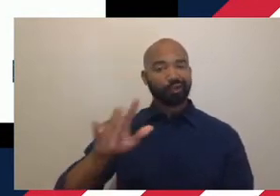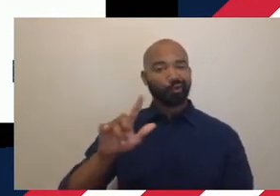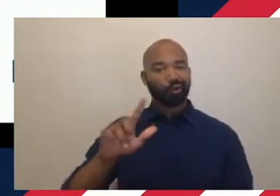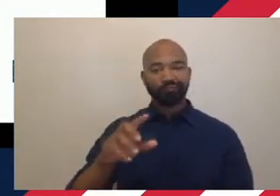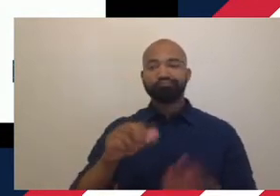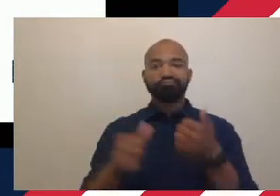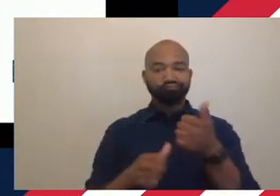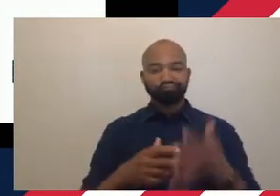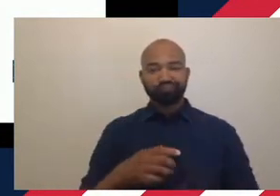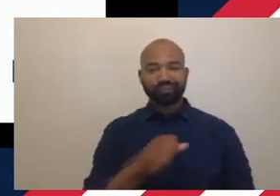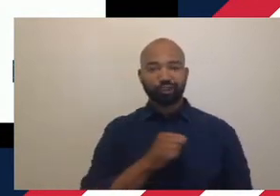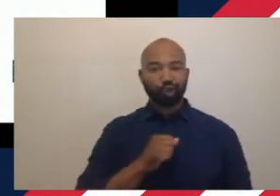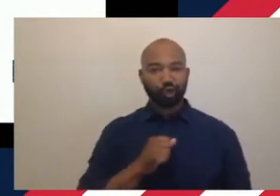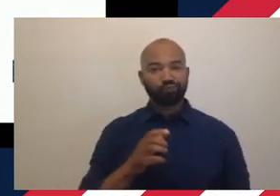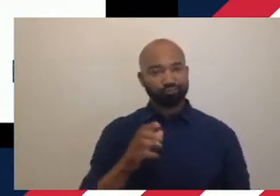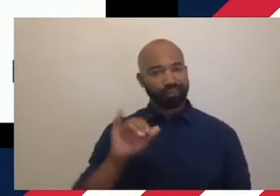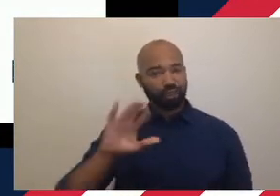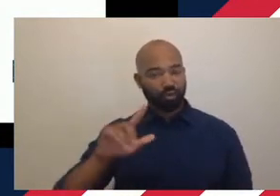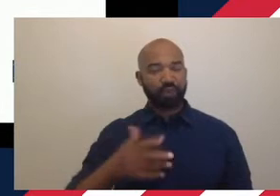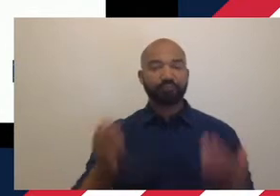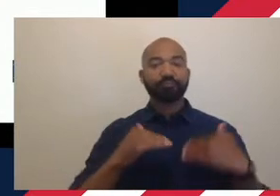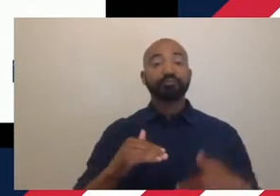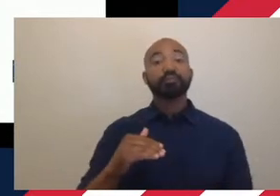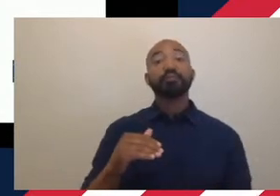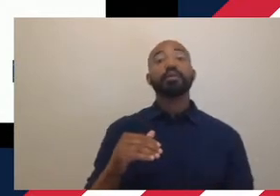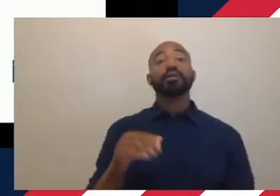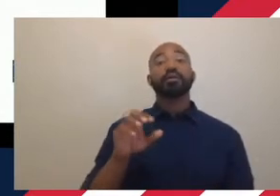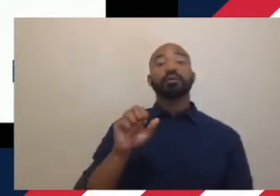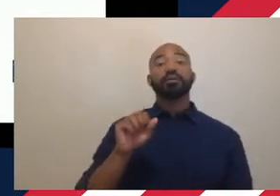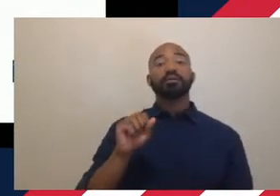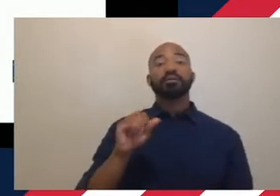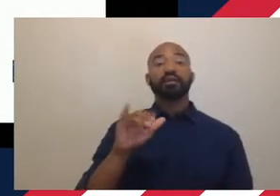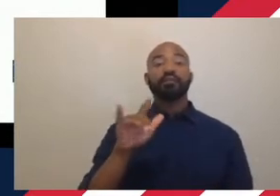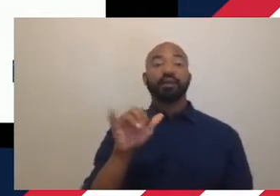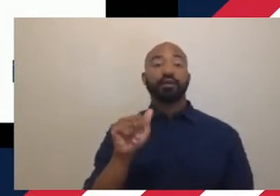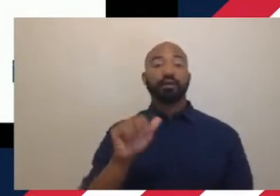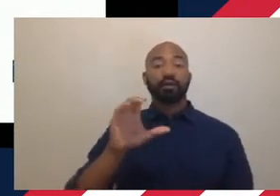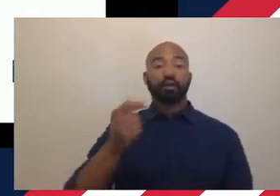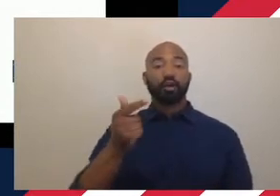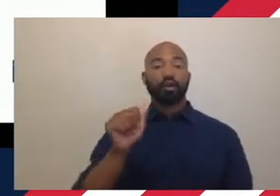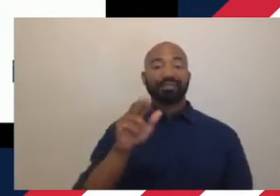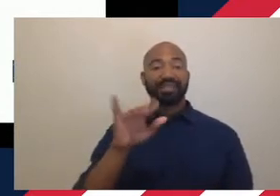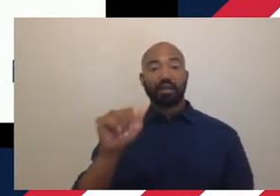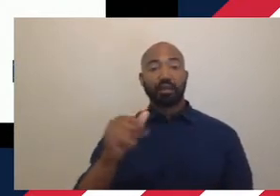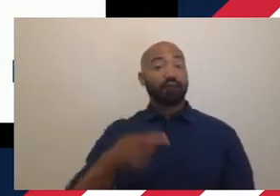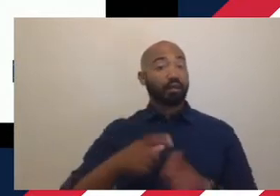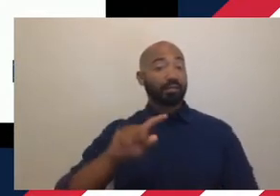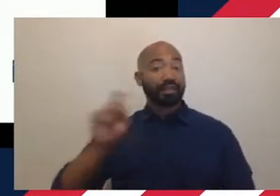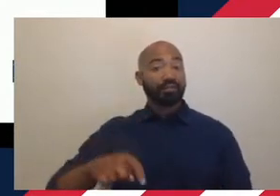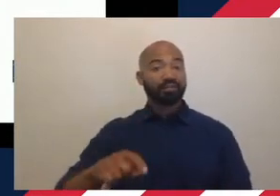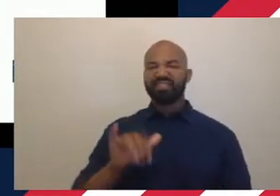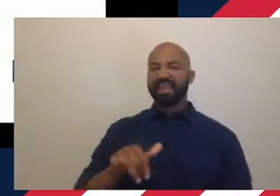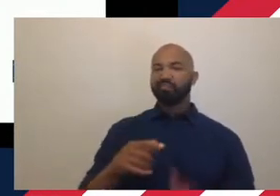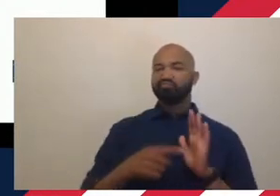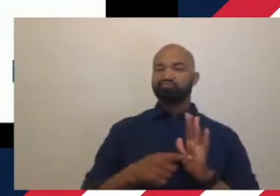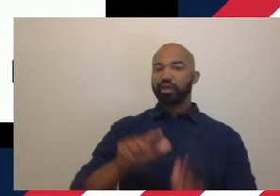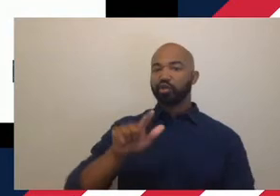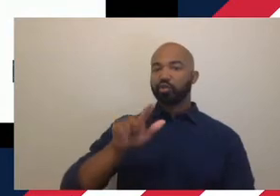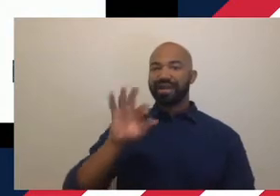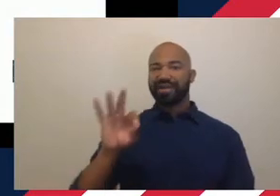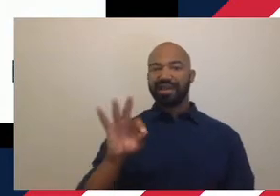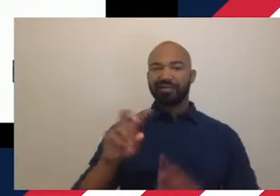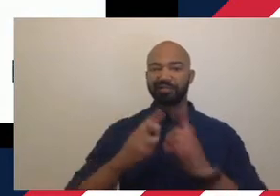Illinois. Congresswoman Sylvia Garcia of Texas represents the 29th Congressional District in